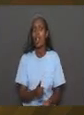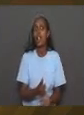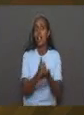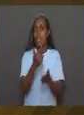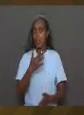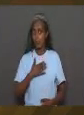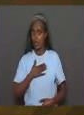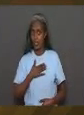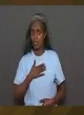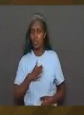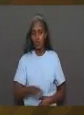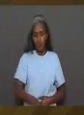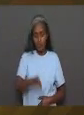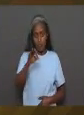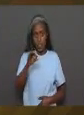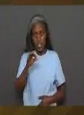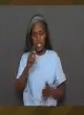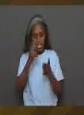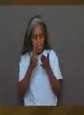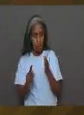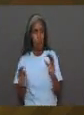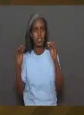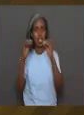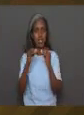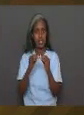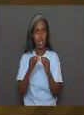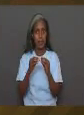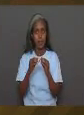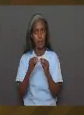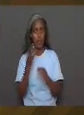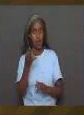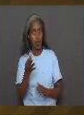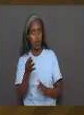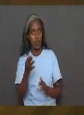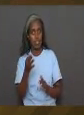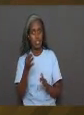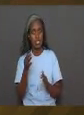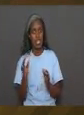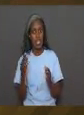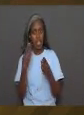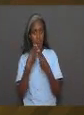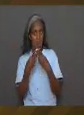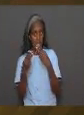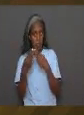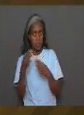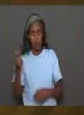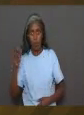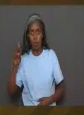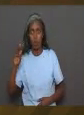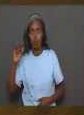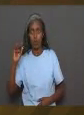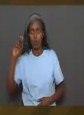to help us to find the partial sum of an arithmetic